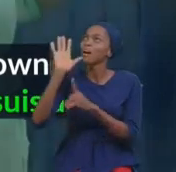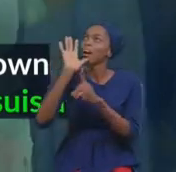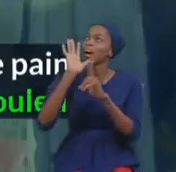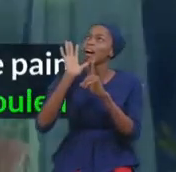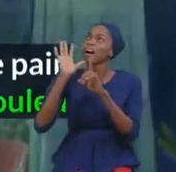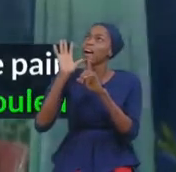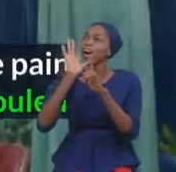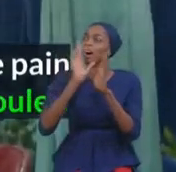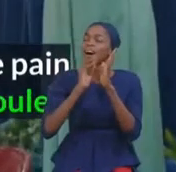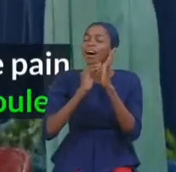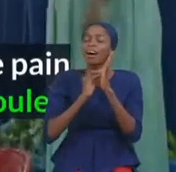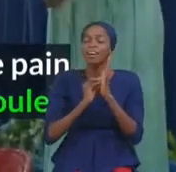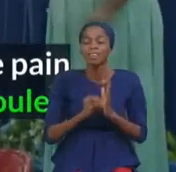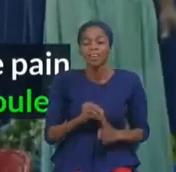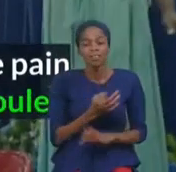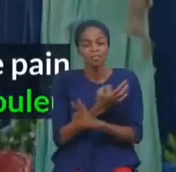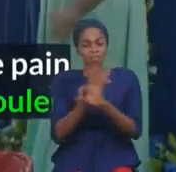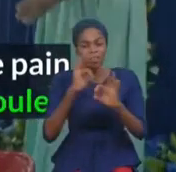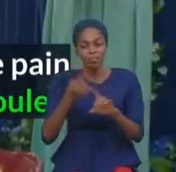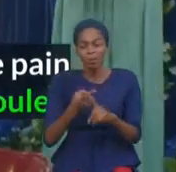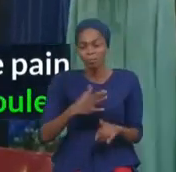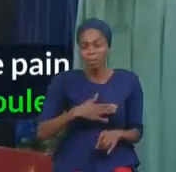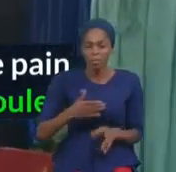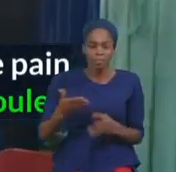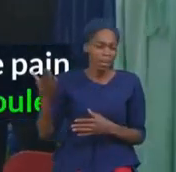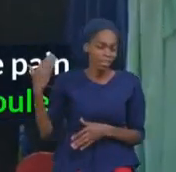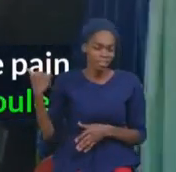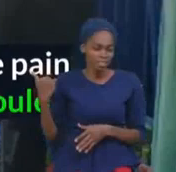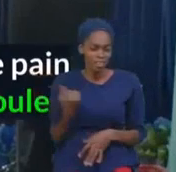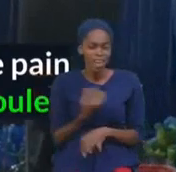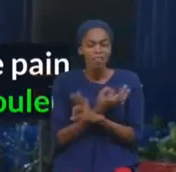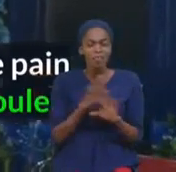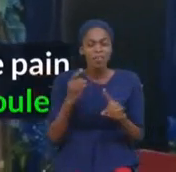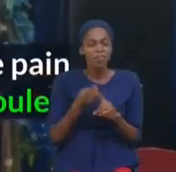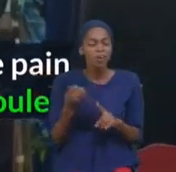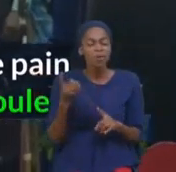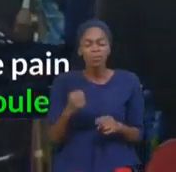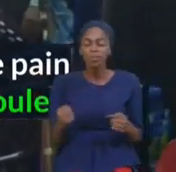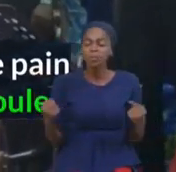I am free. I said I am free.